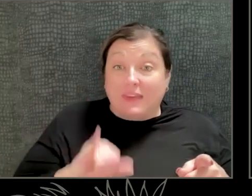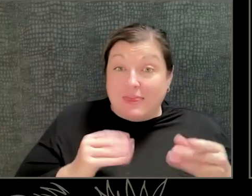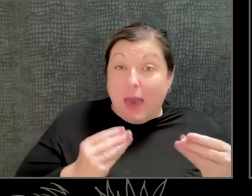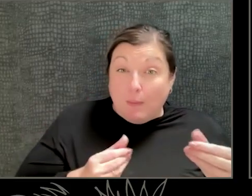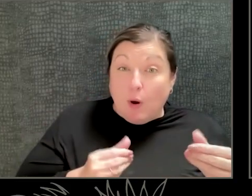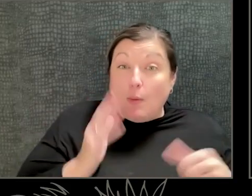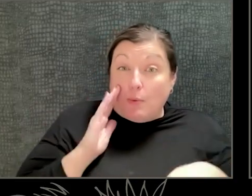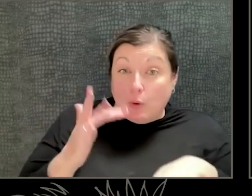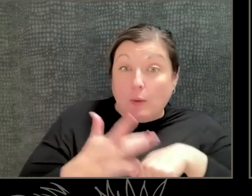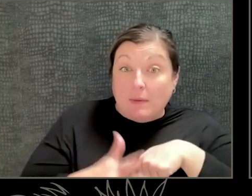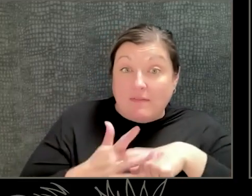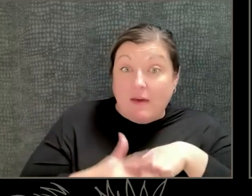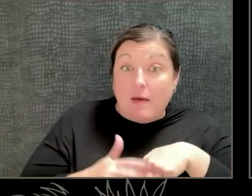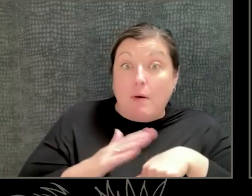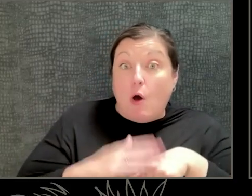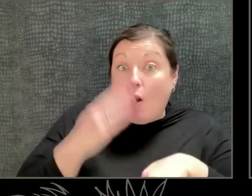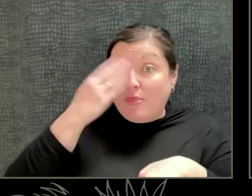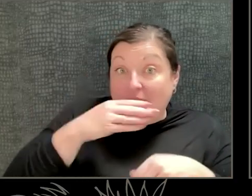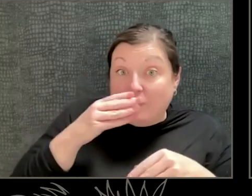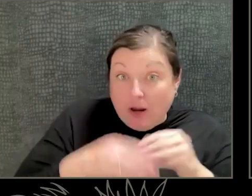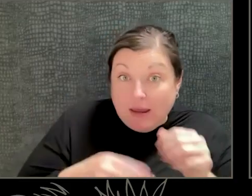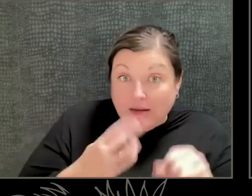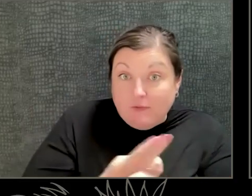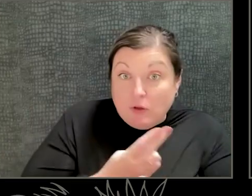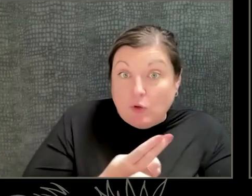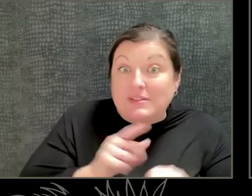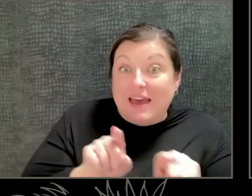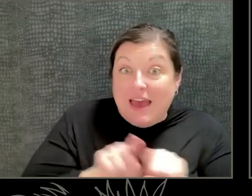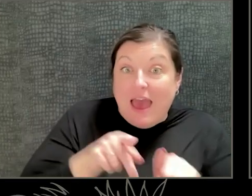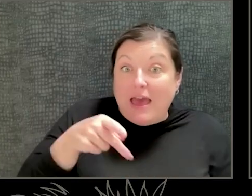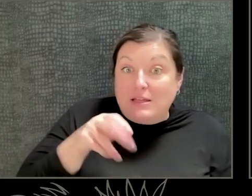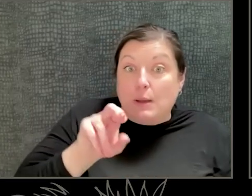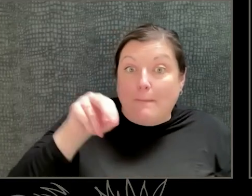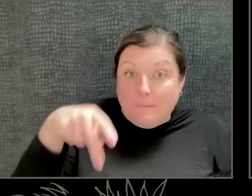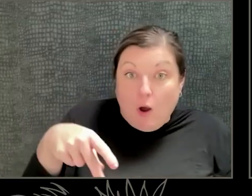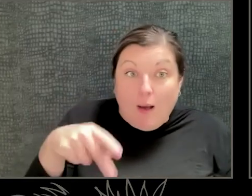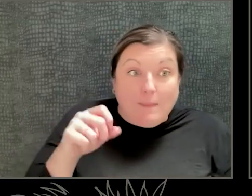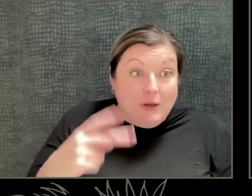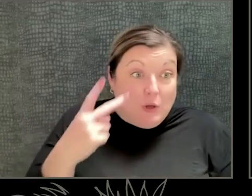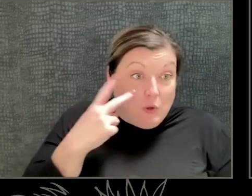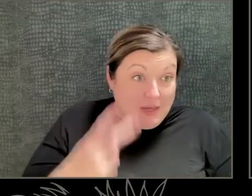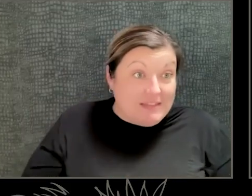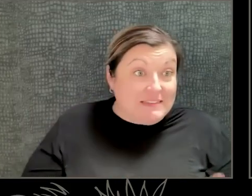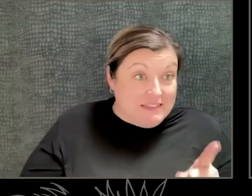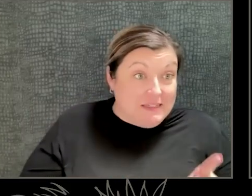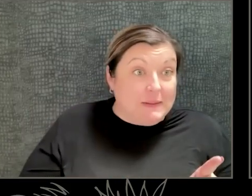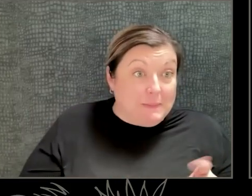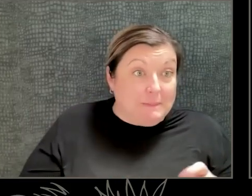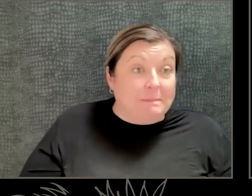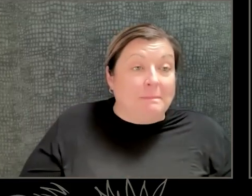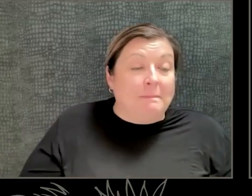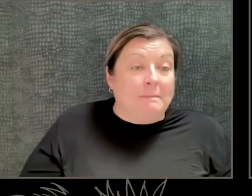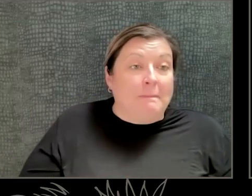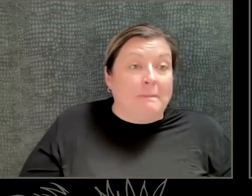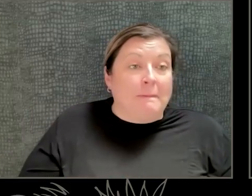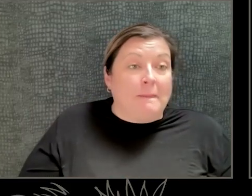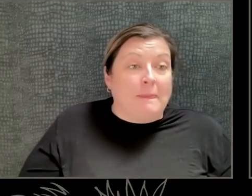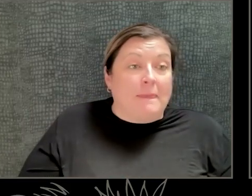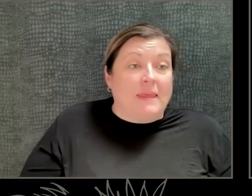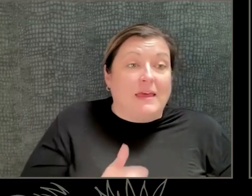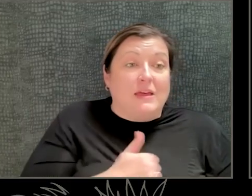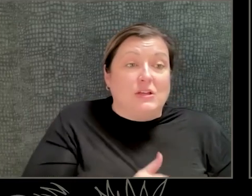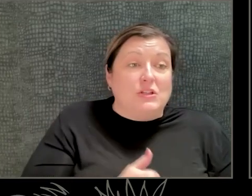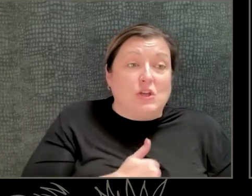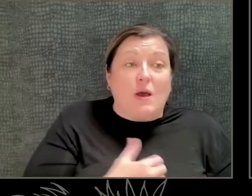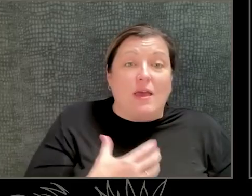be available on the front end to be used as a prop, which you can see here. Also, sorry, there's like white